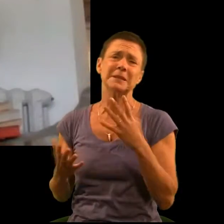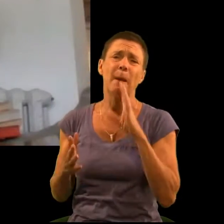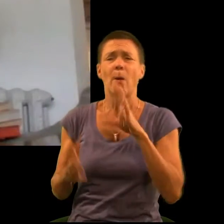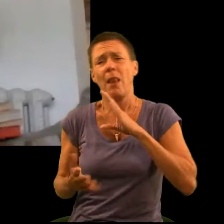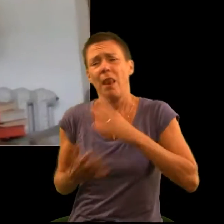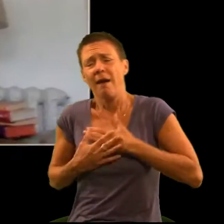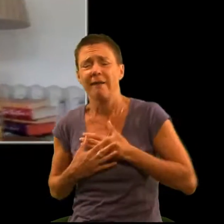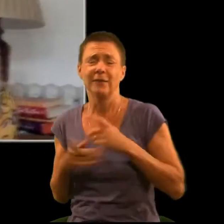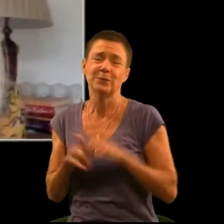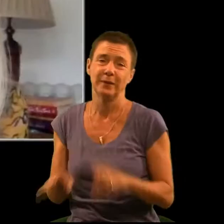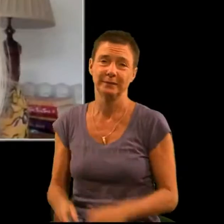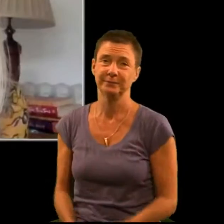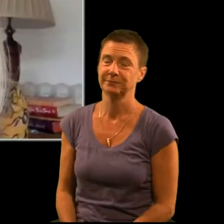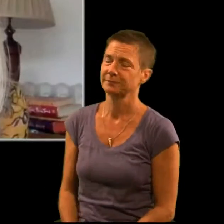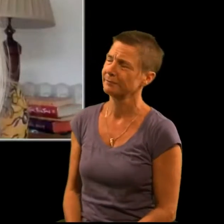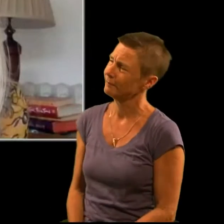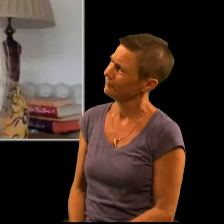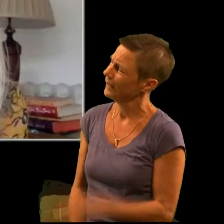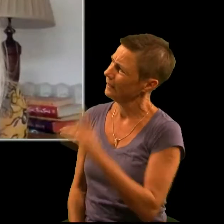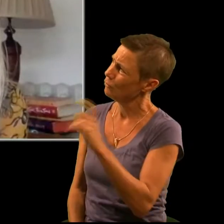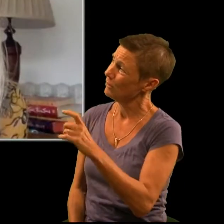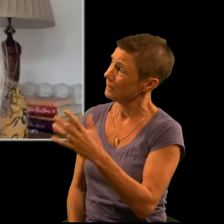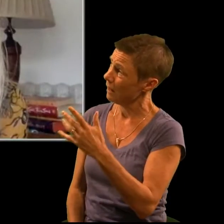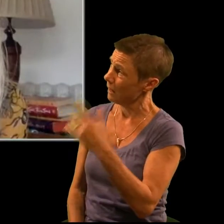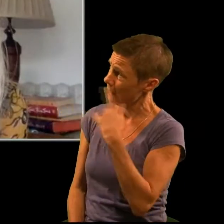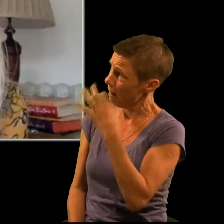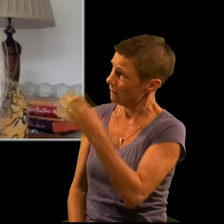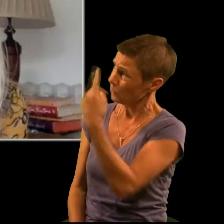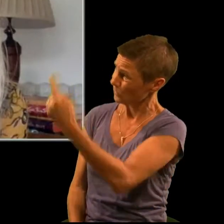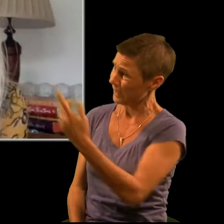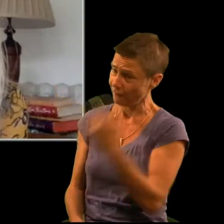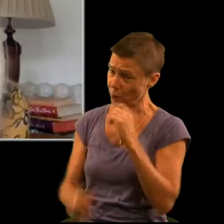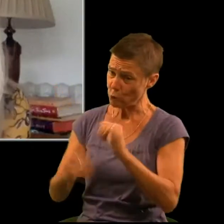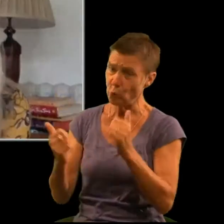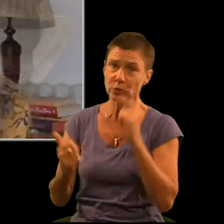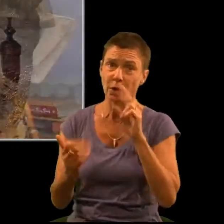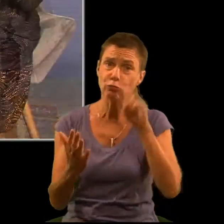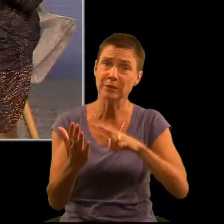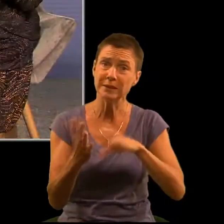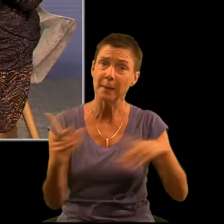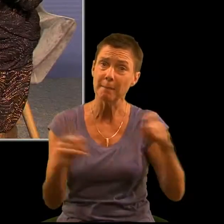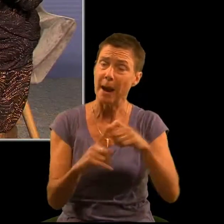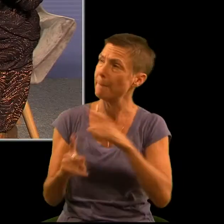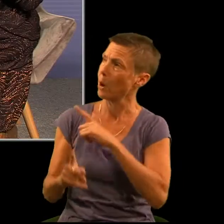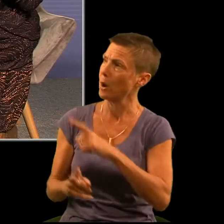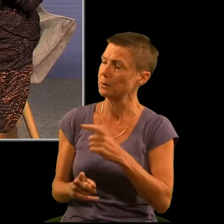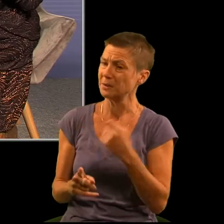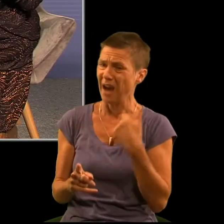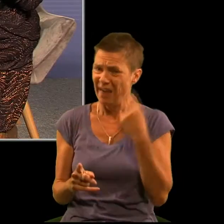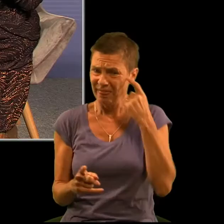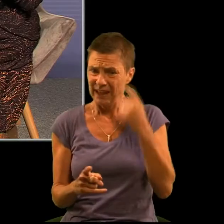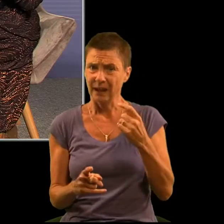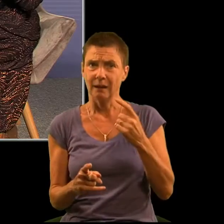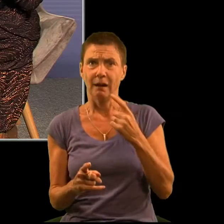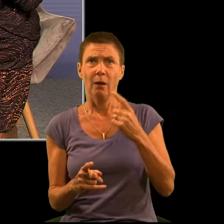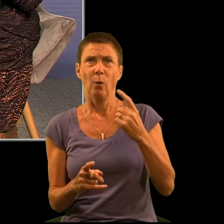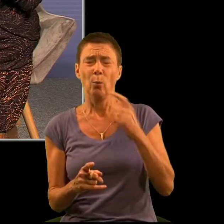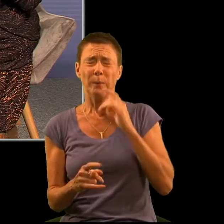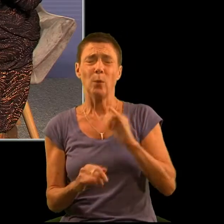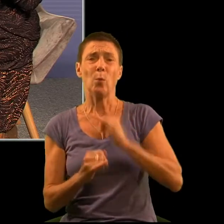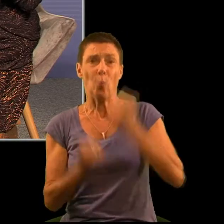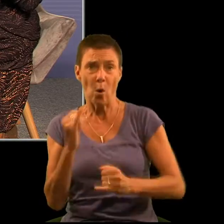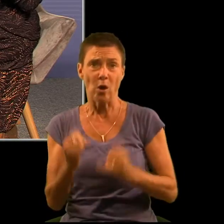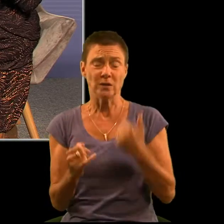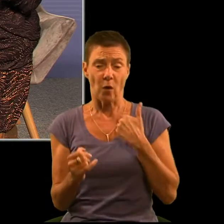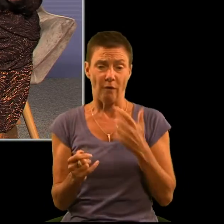love. Cressida, can I ask, are you good at reading maps? Because I think my nightmare is reading a map in a tight tunnel and being responsible